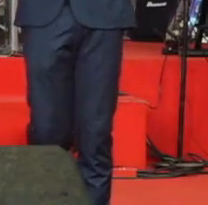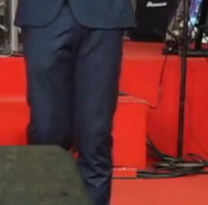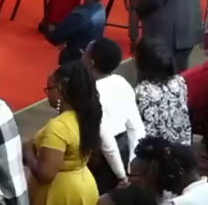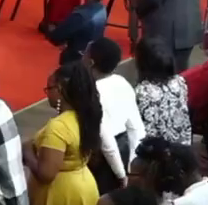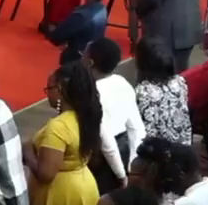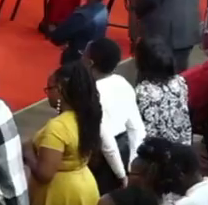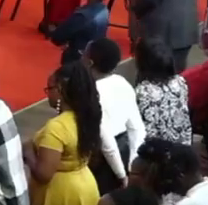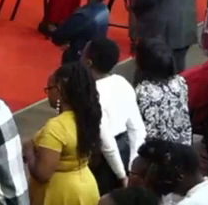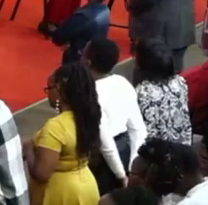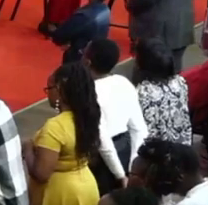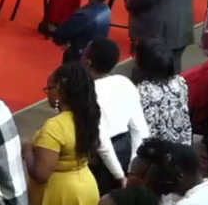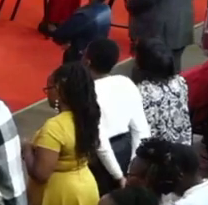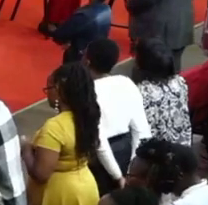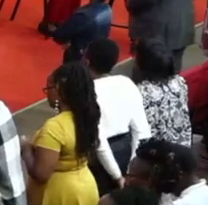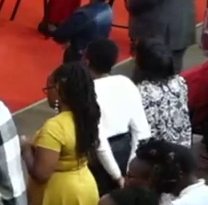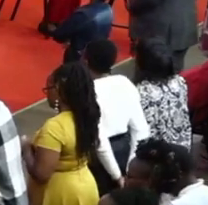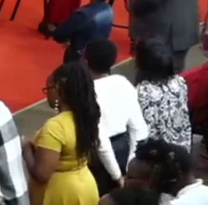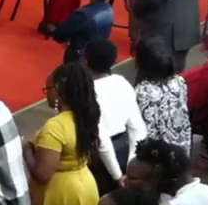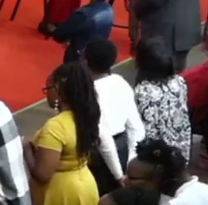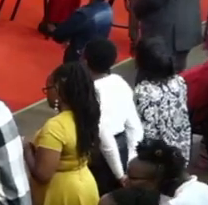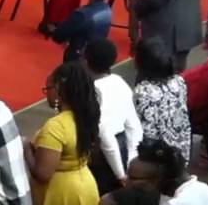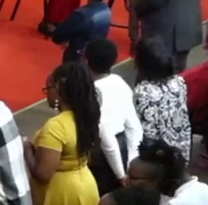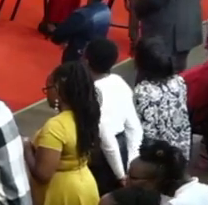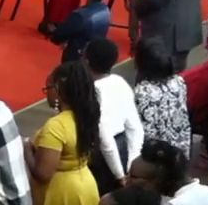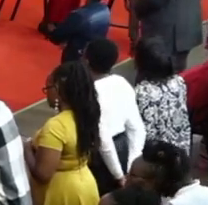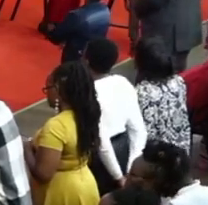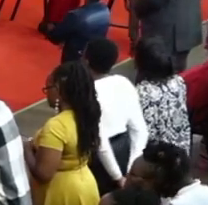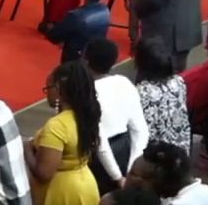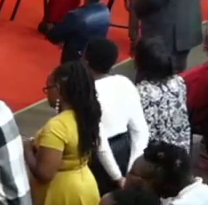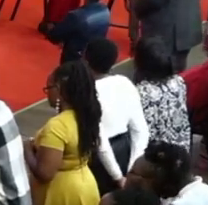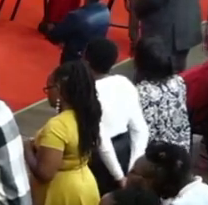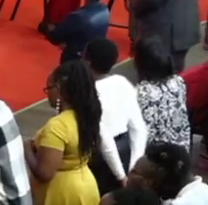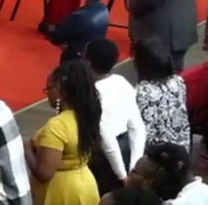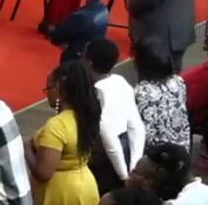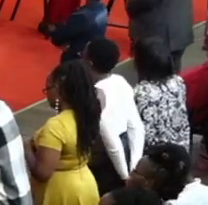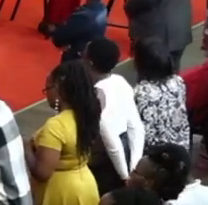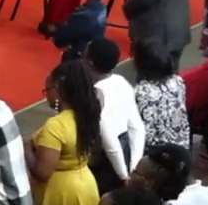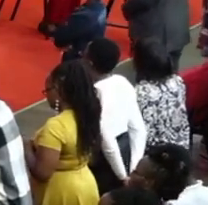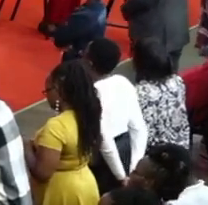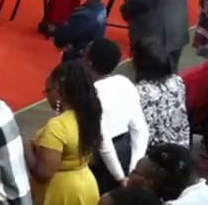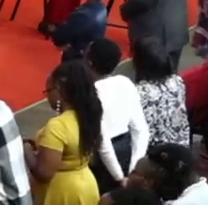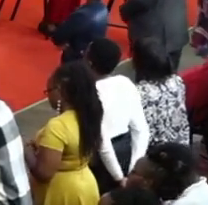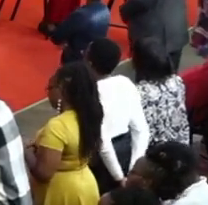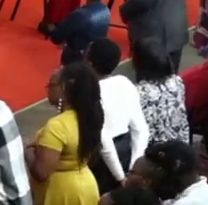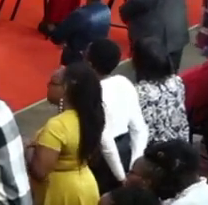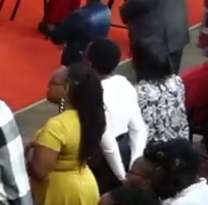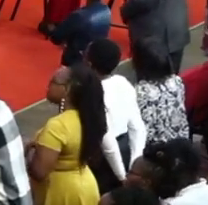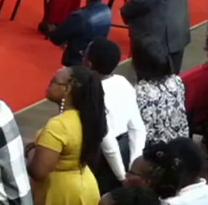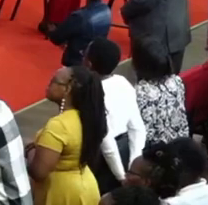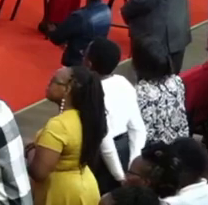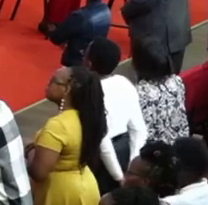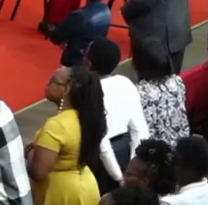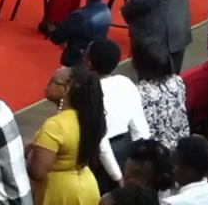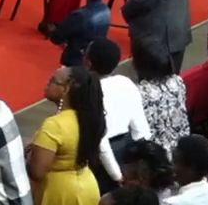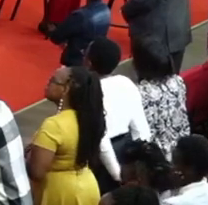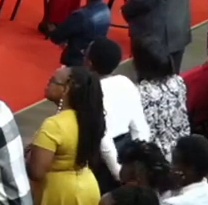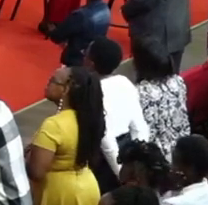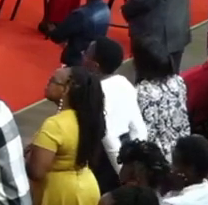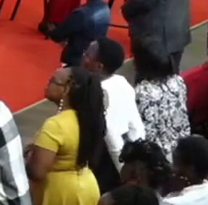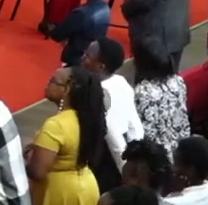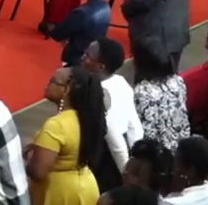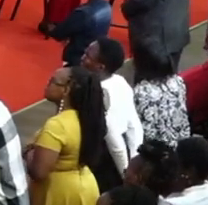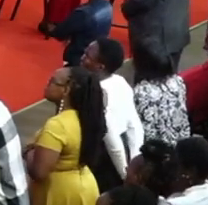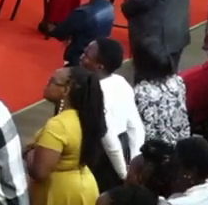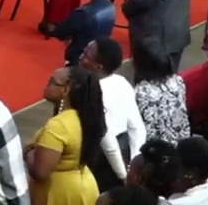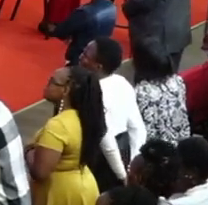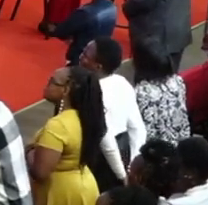tu Mungu anatumia kuangusha milima. We are not the ones doing the threshing. Sio sisi tunafanya kazi ya kuvunja. But Jehovah God